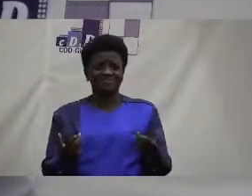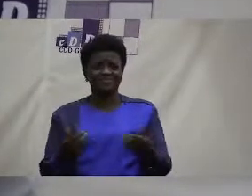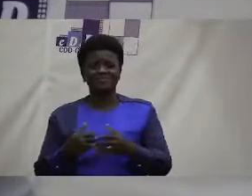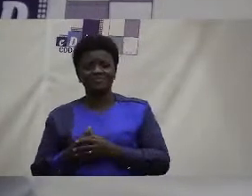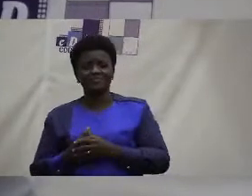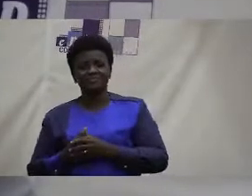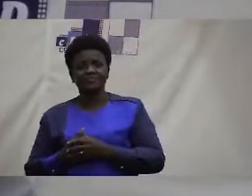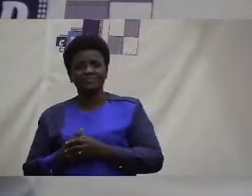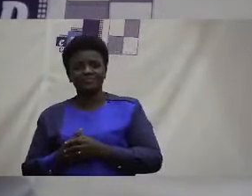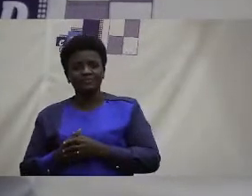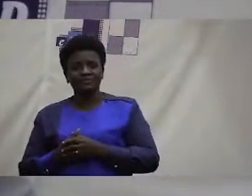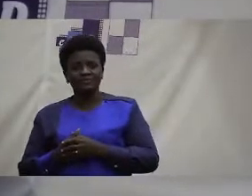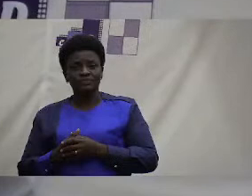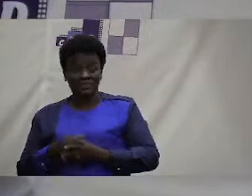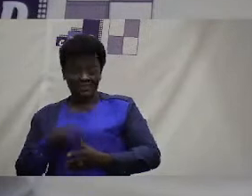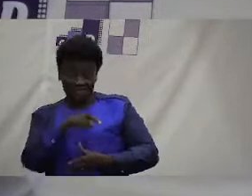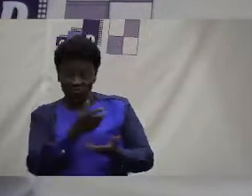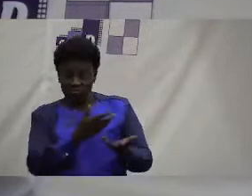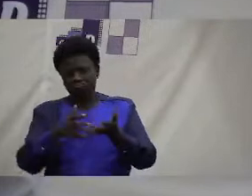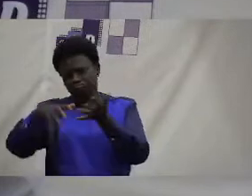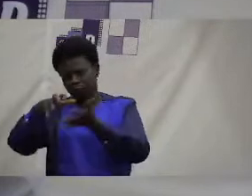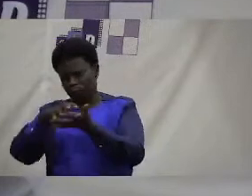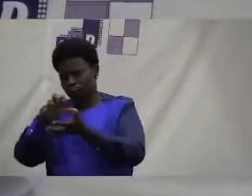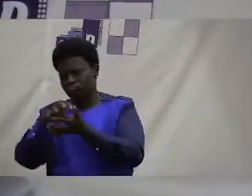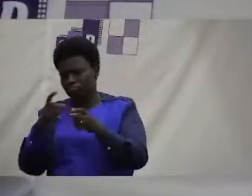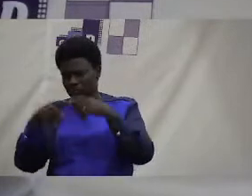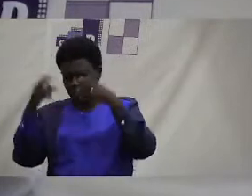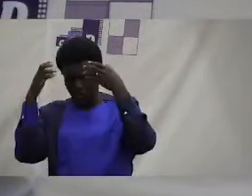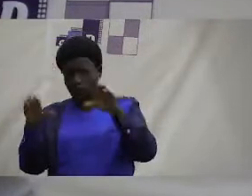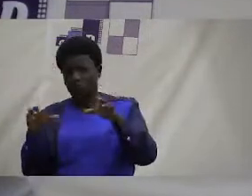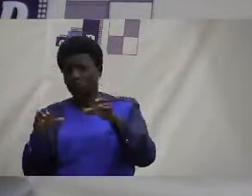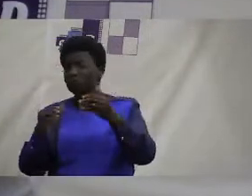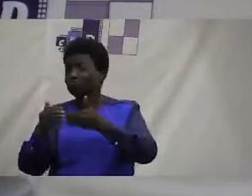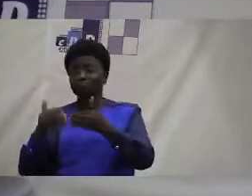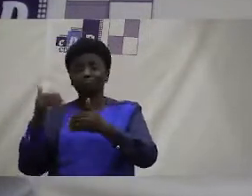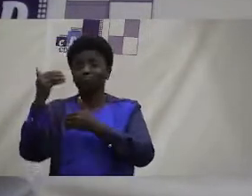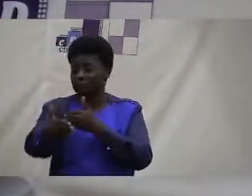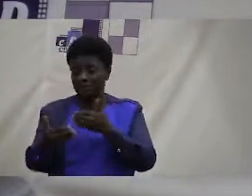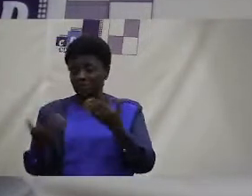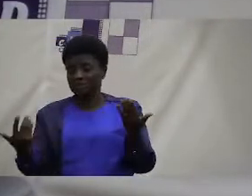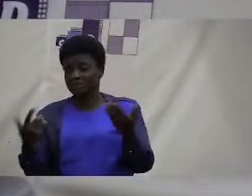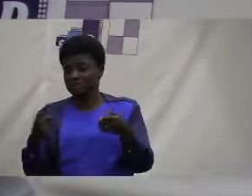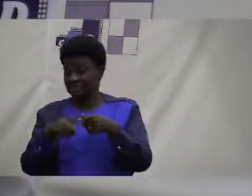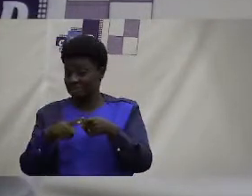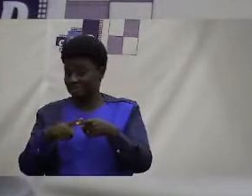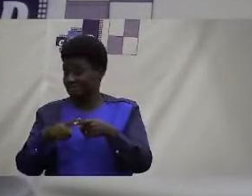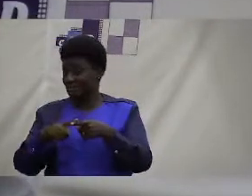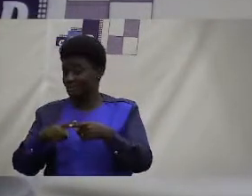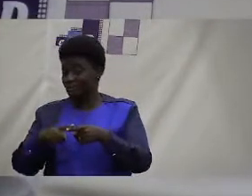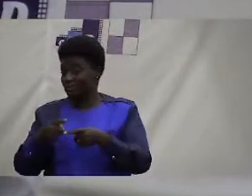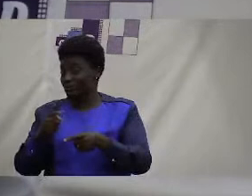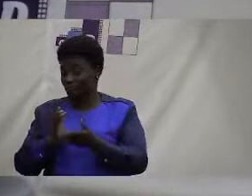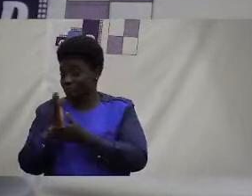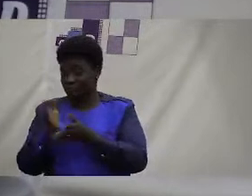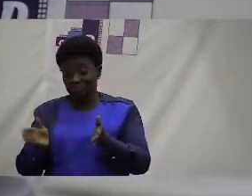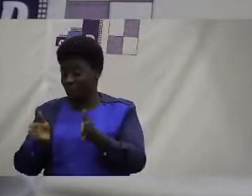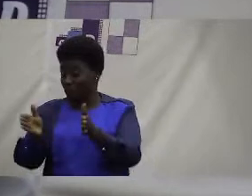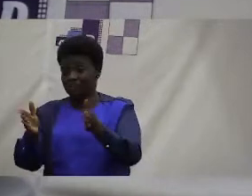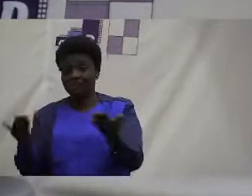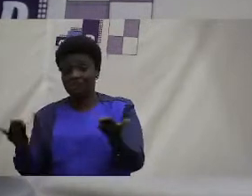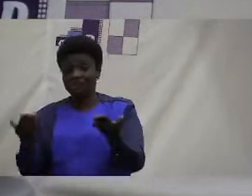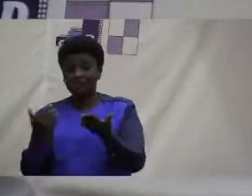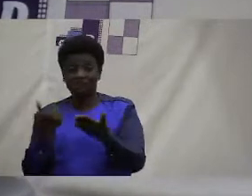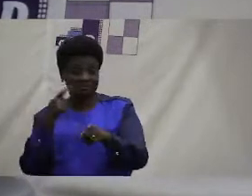chaos that it actually causes beyond the cross-platforming, that the story will just